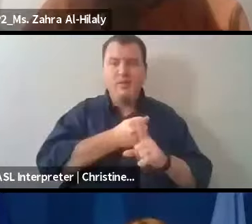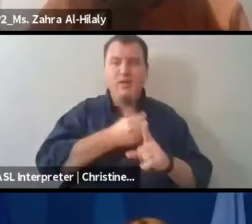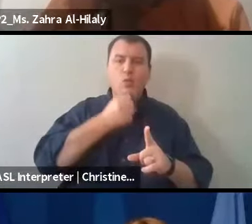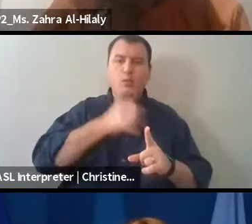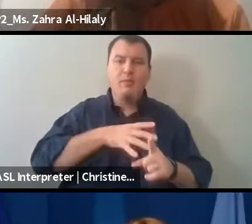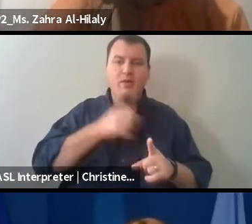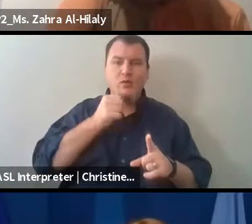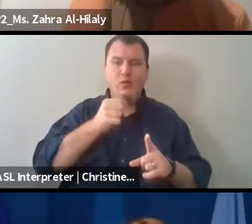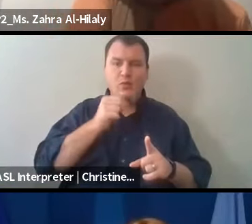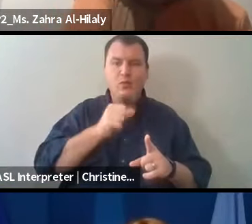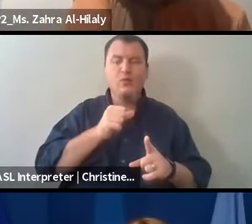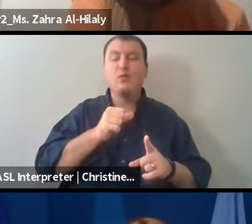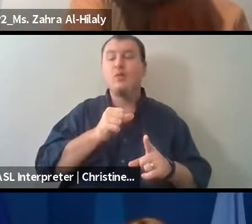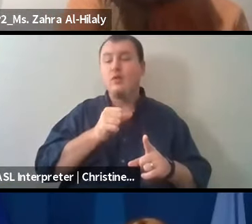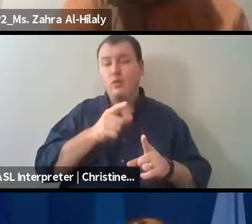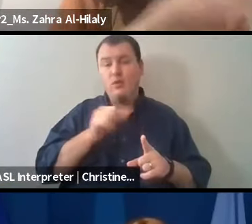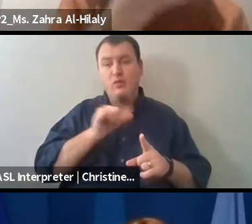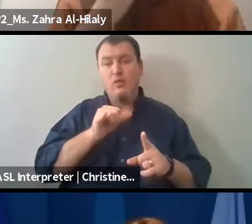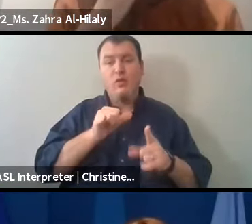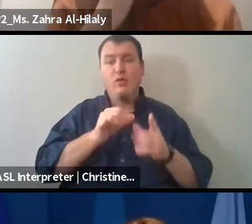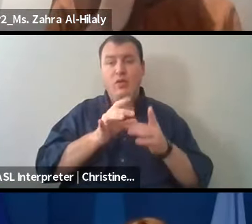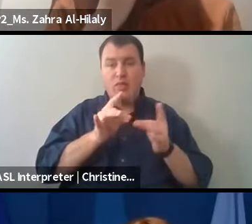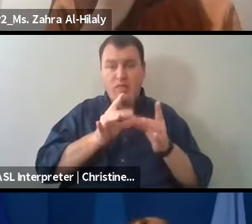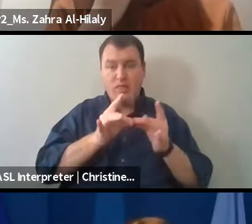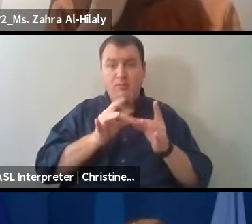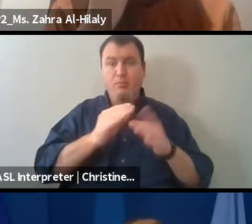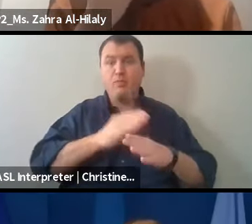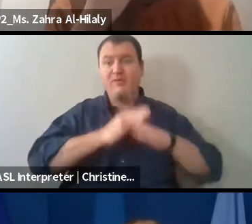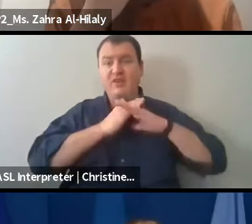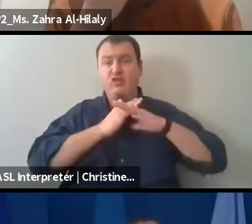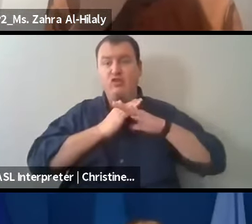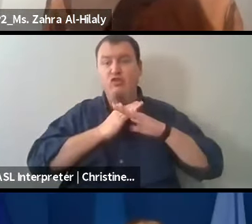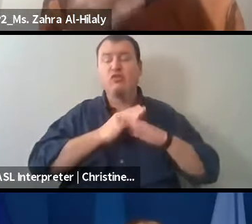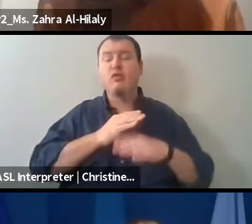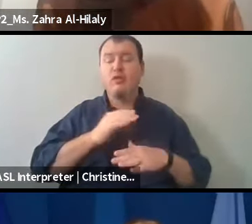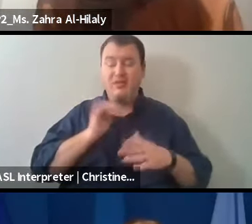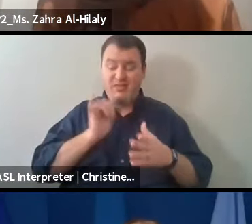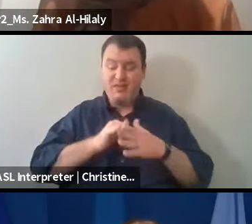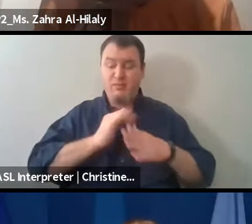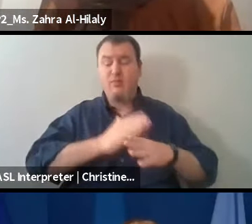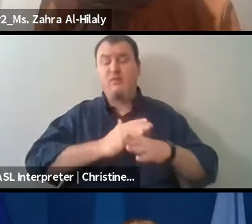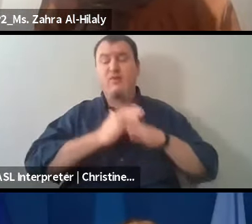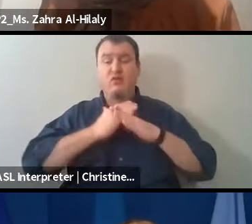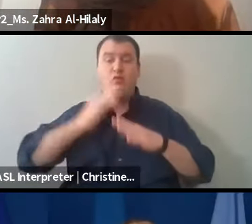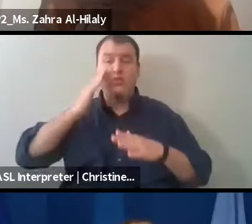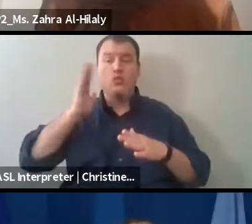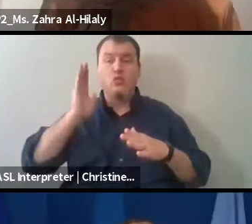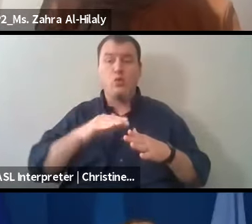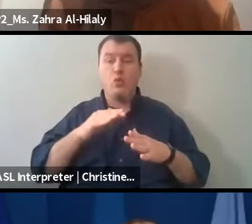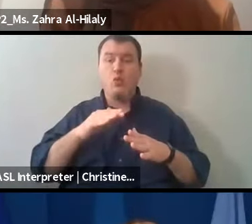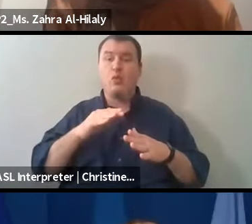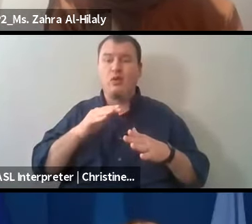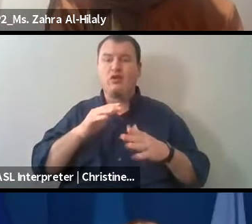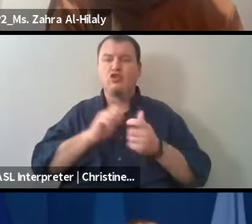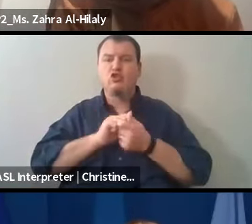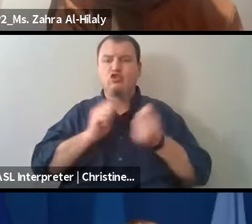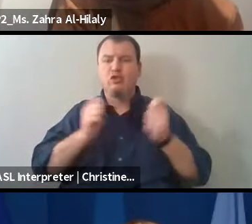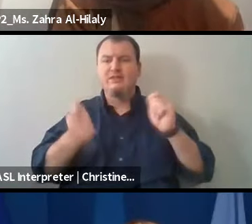And you also highlighted prevention, and at the heart of prevention, as we know, is